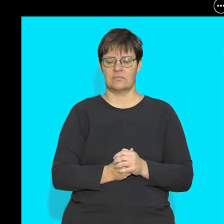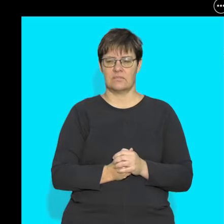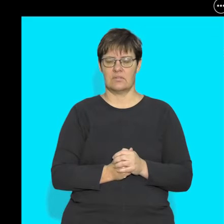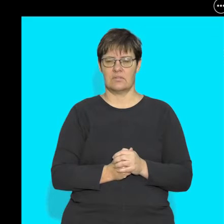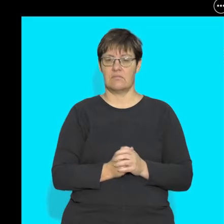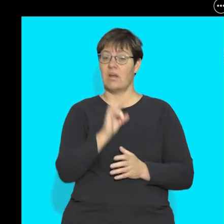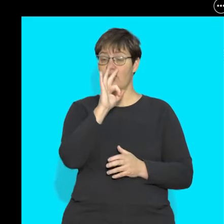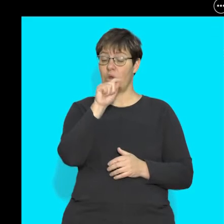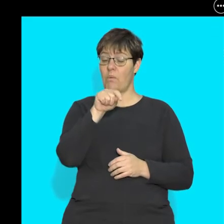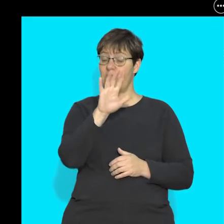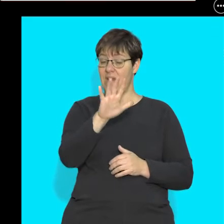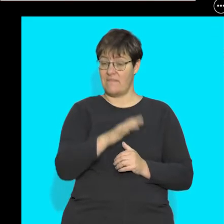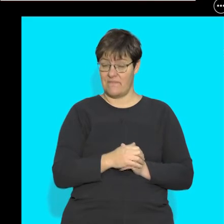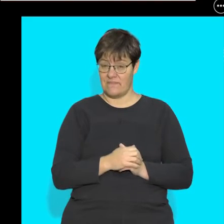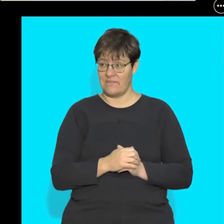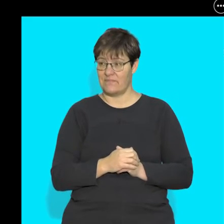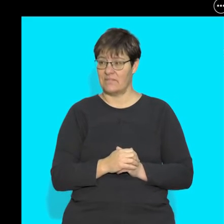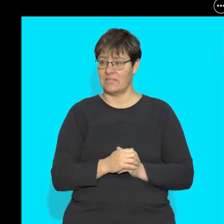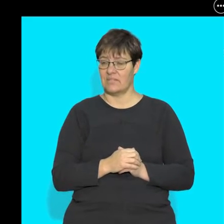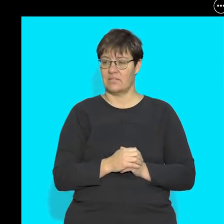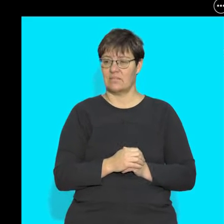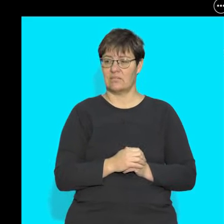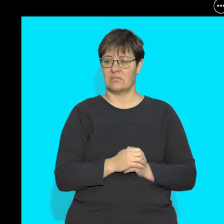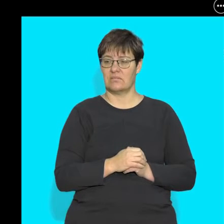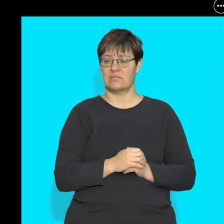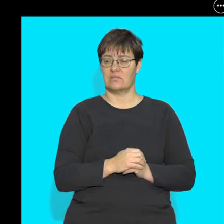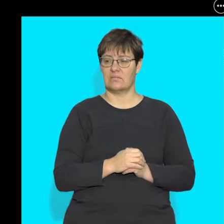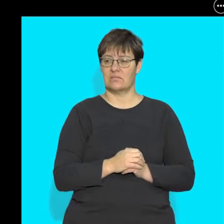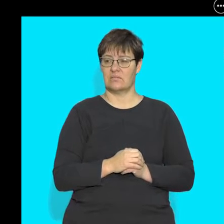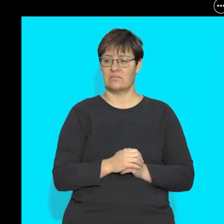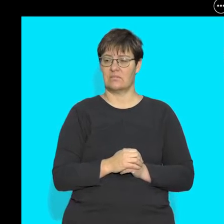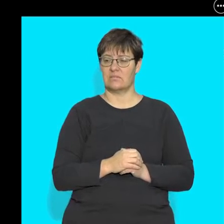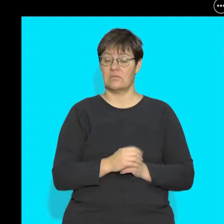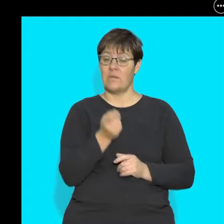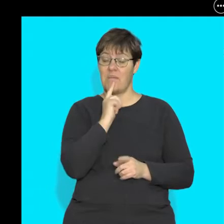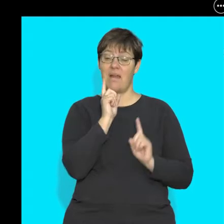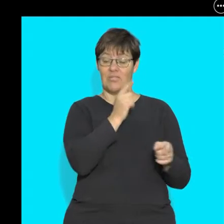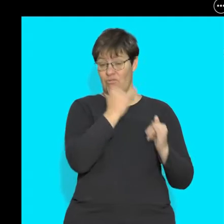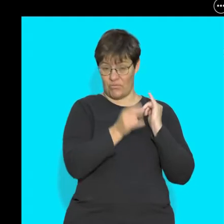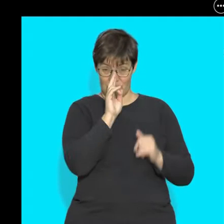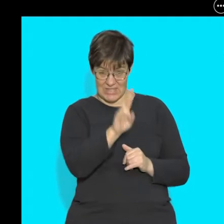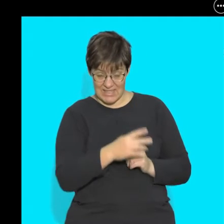actually 3.5. So let's make sure we write it down right, otherwise we're going to get the wrong answer. Do you see that?